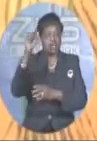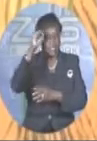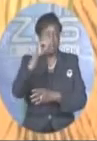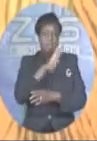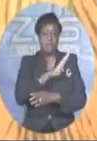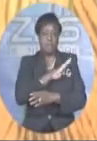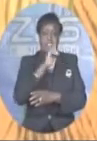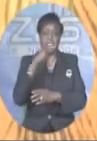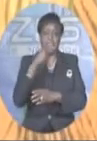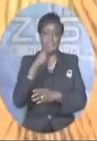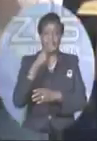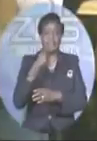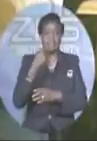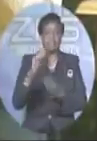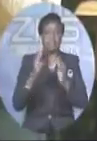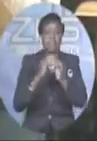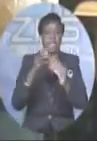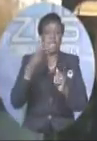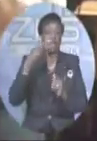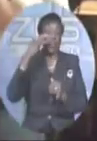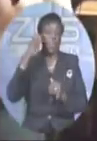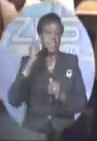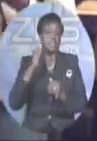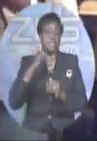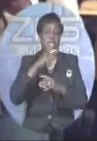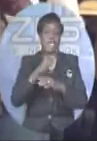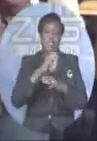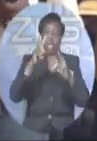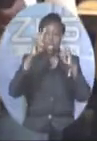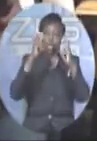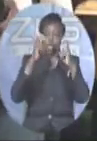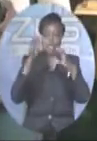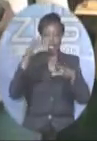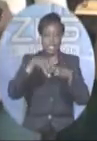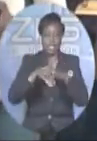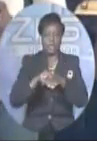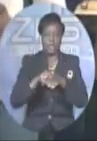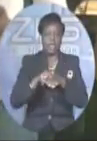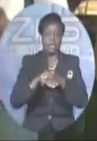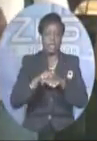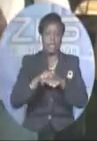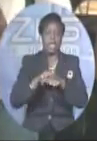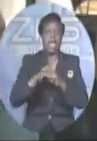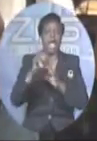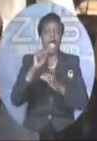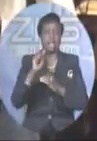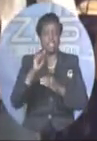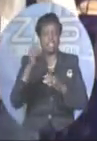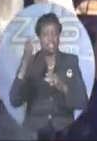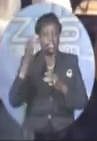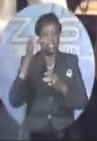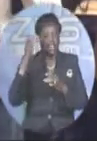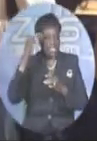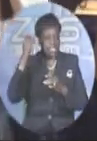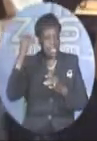the sessions have been engaging and the topics have included things like artificial intelligence.